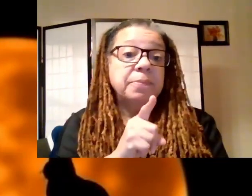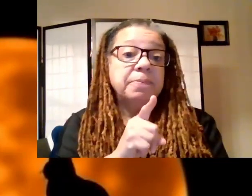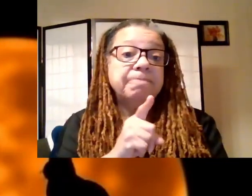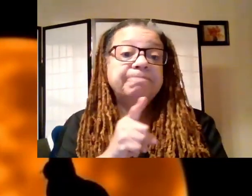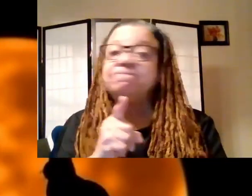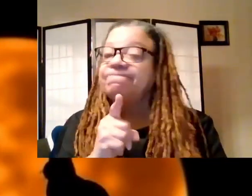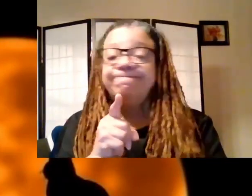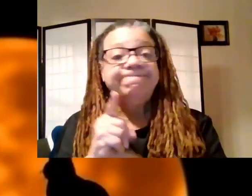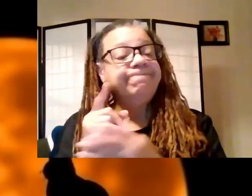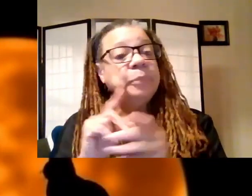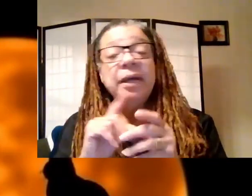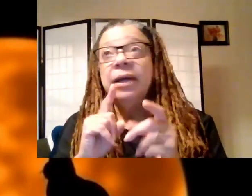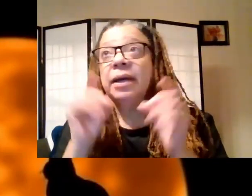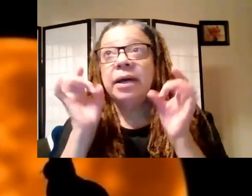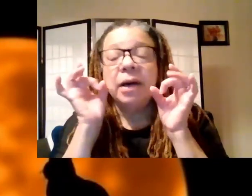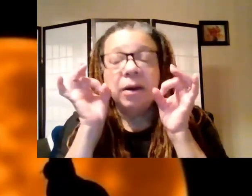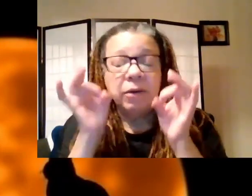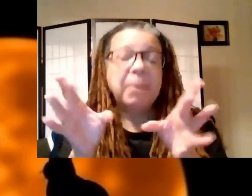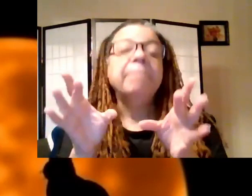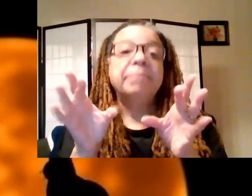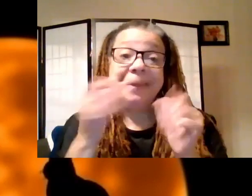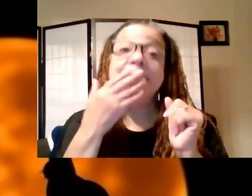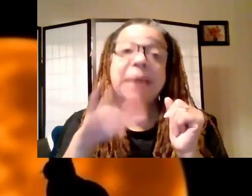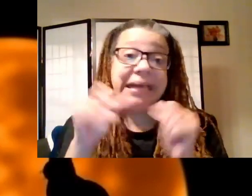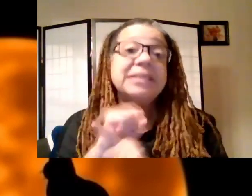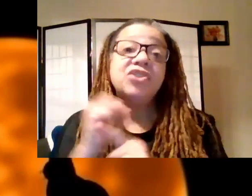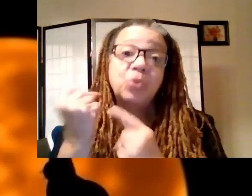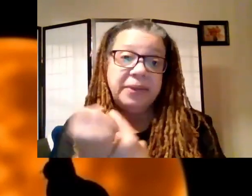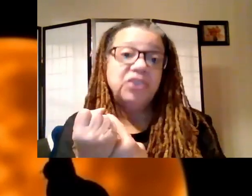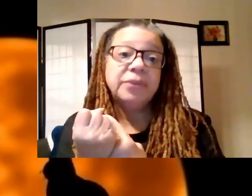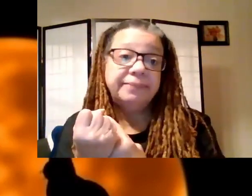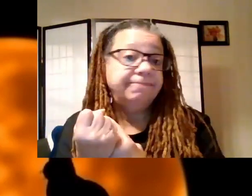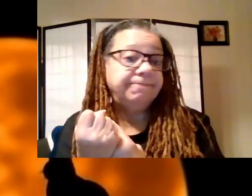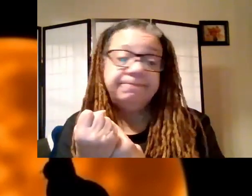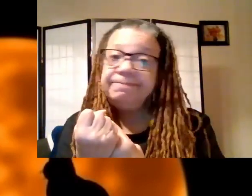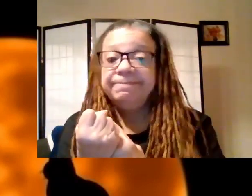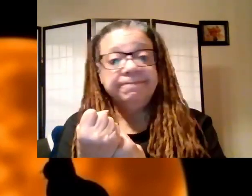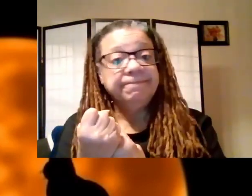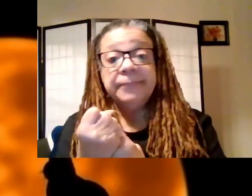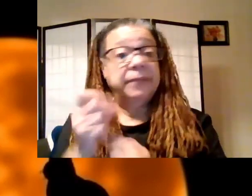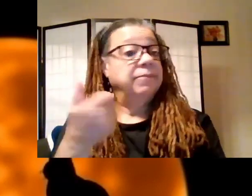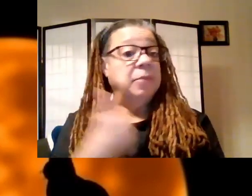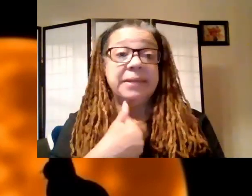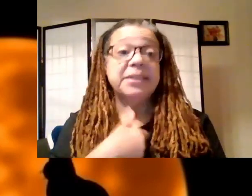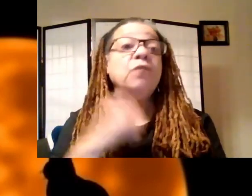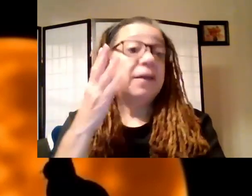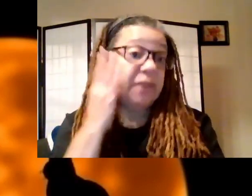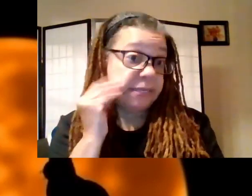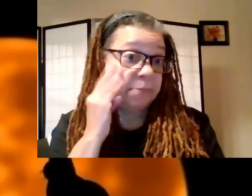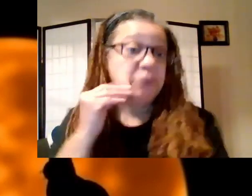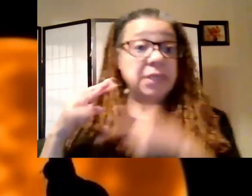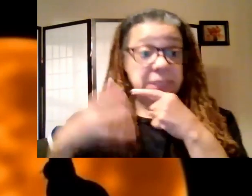daunting. I don't know. They're just a really bad situation that can cause you death. I myself have experienced the bleeding